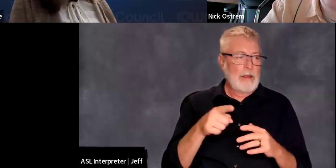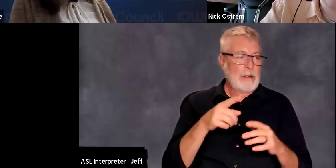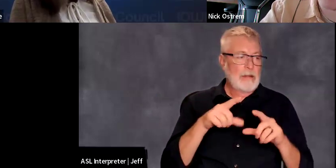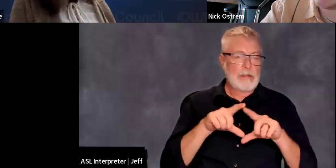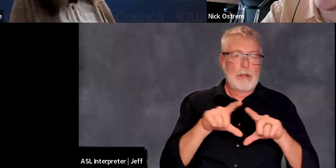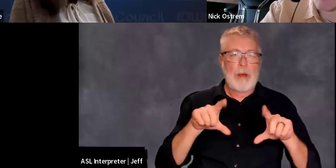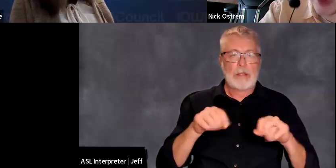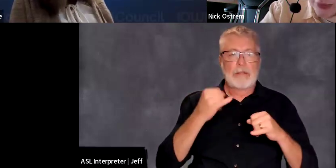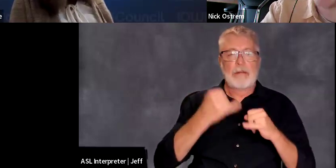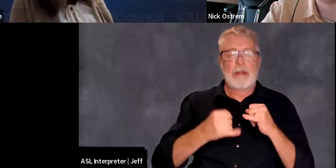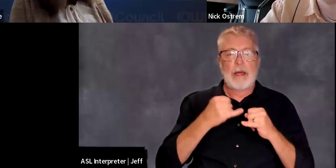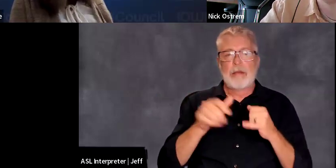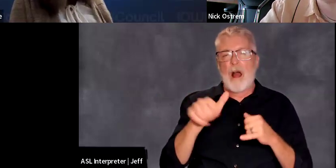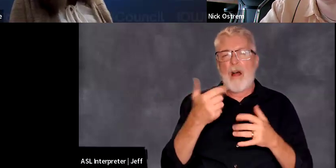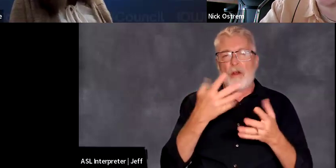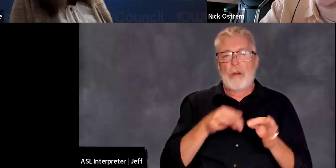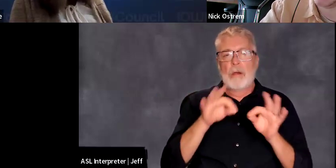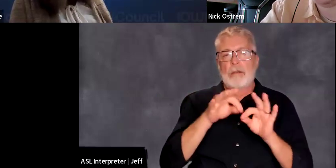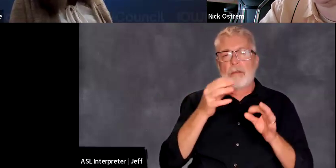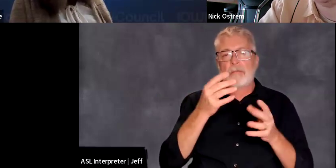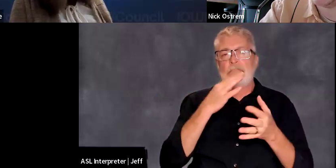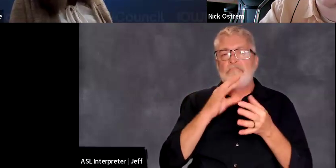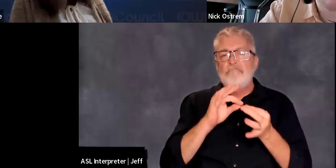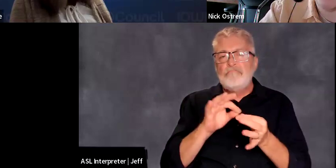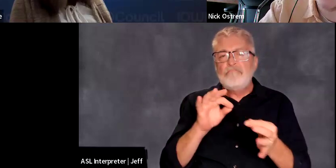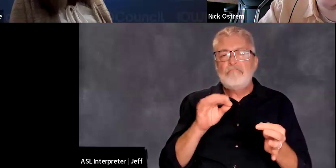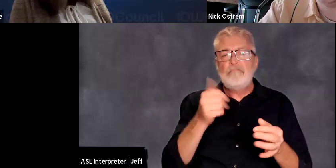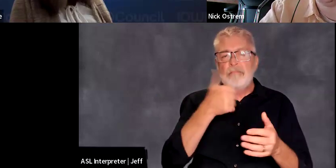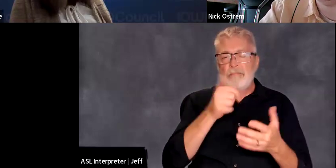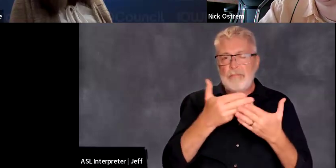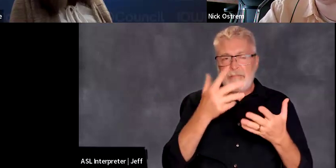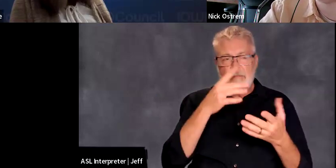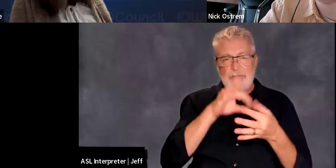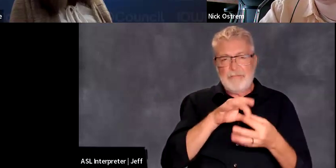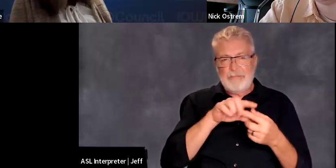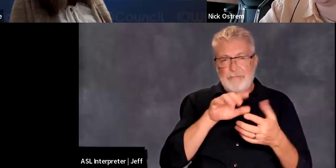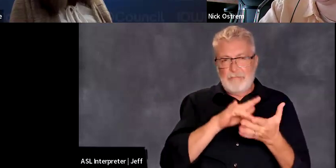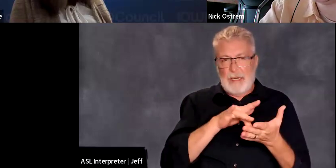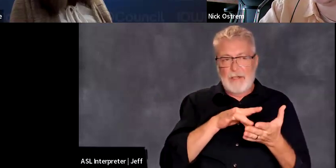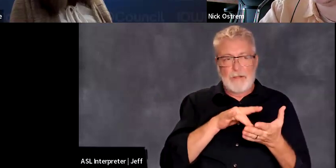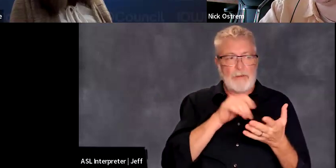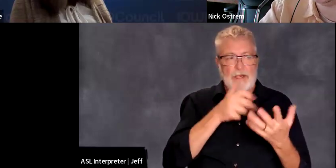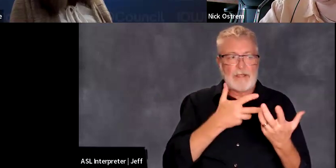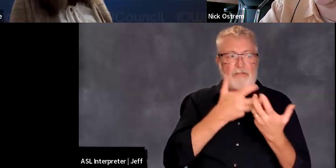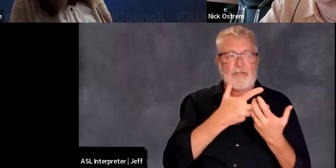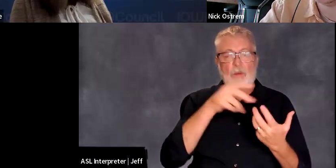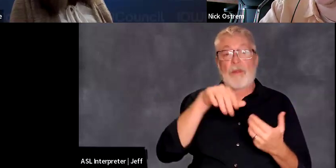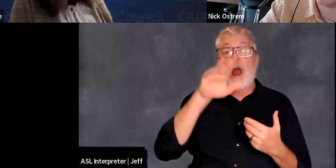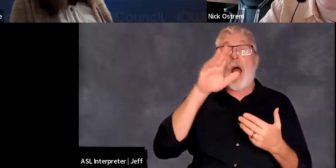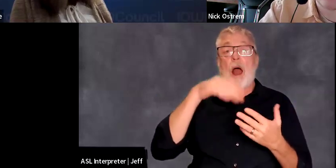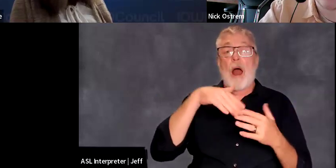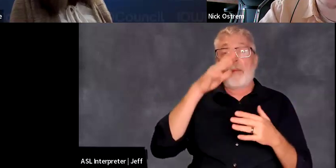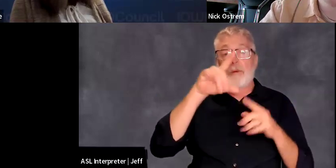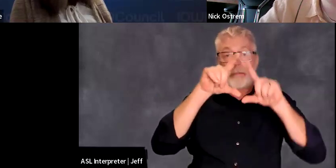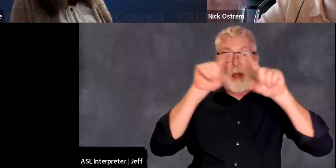there's a box at the bottom that's other things to note. So if there is anything medical, that does not fit into any of these boxes, but